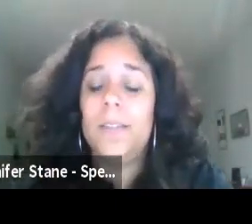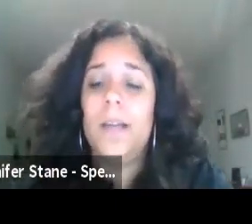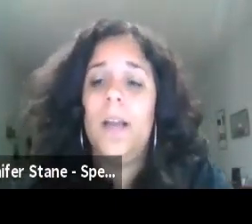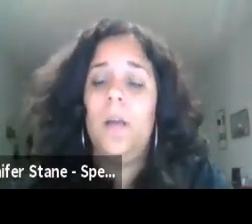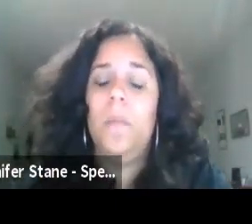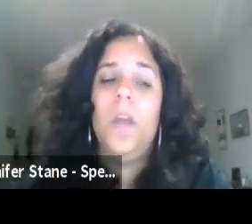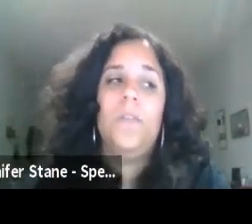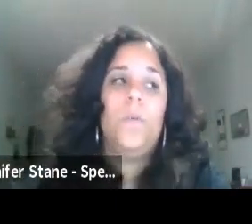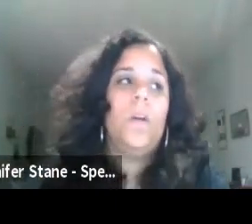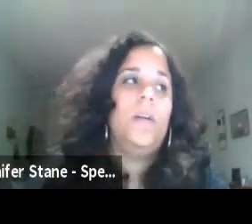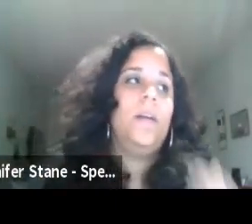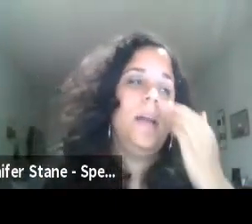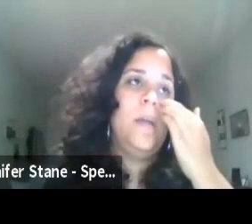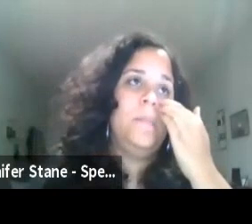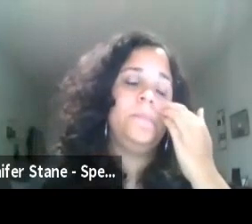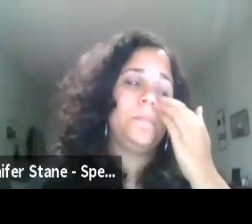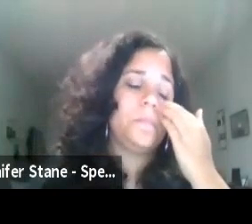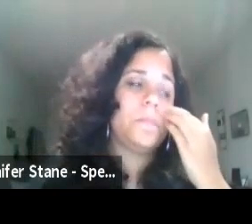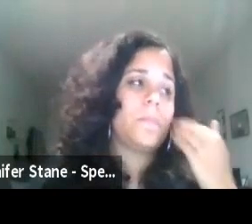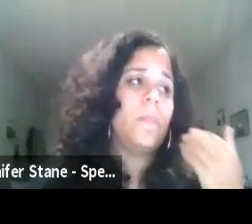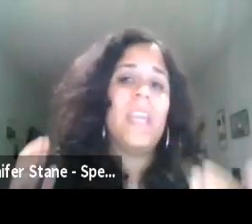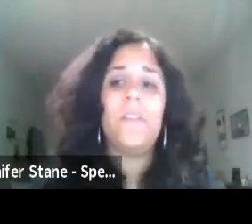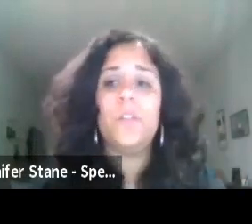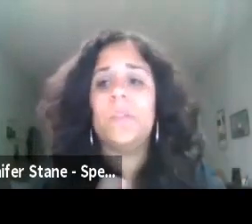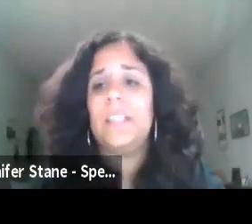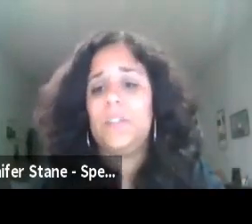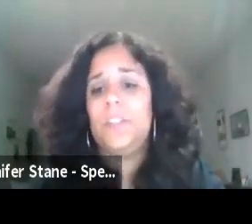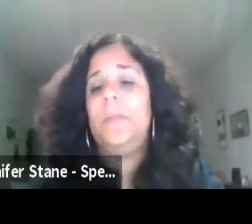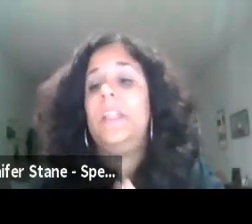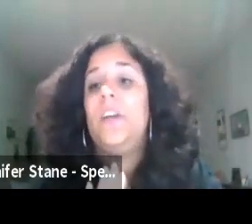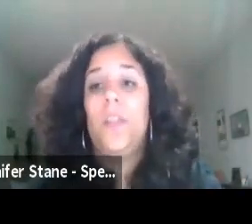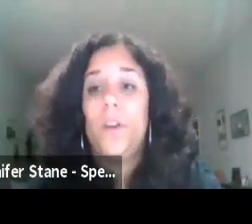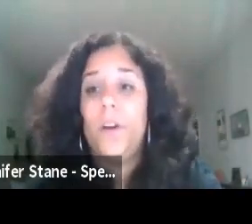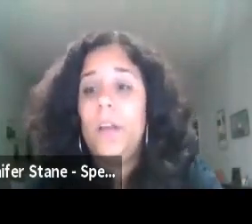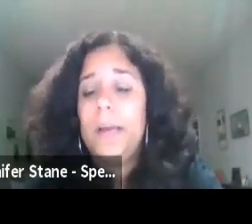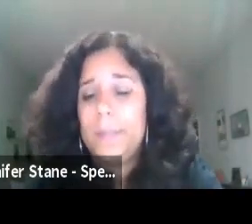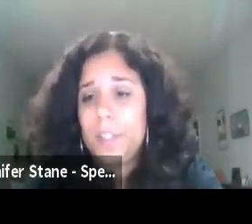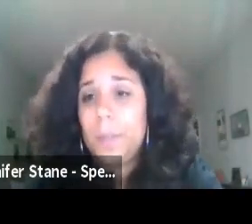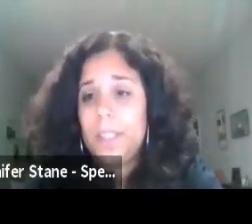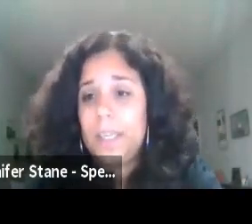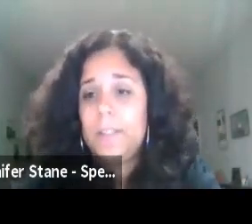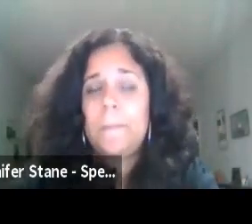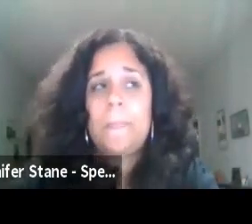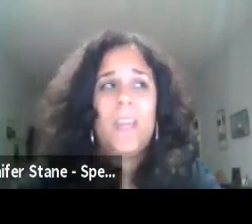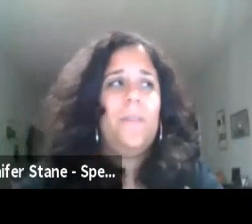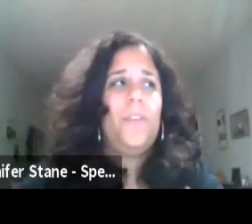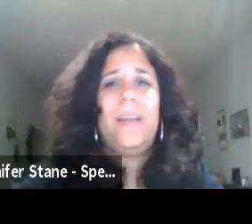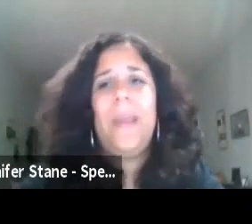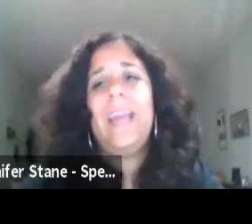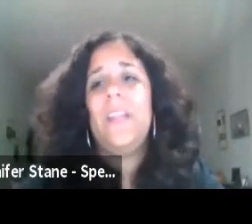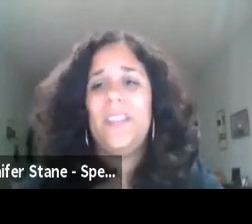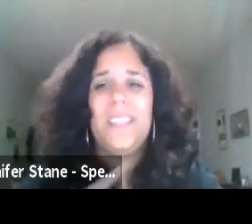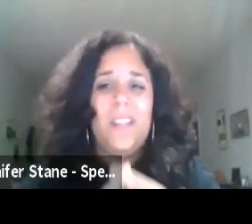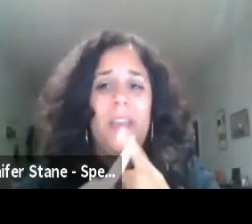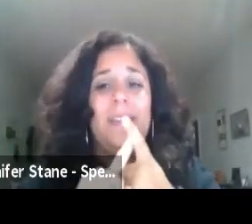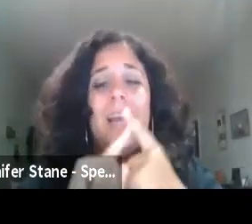products for individuals with intellectual disability or other disabilities. If you're like,